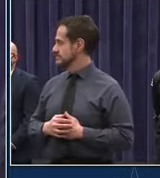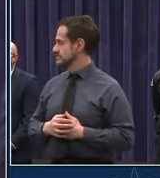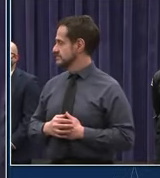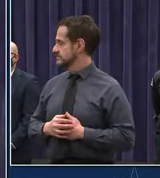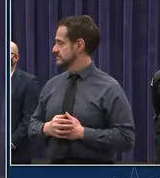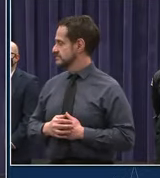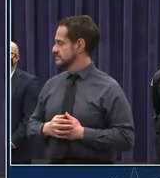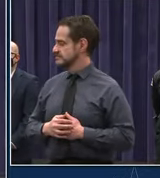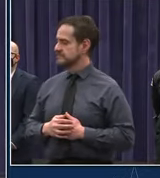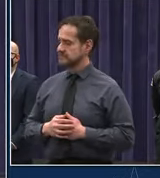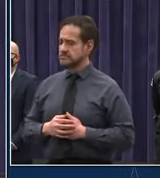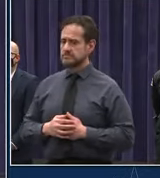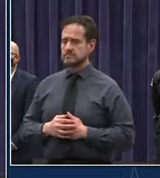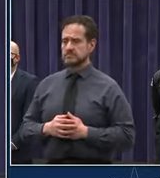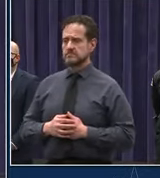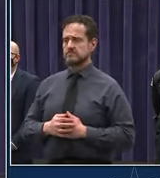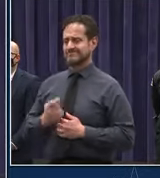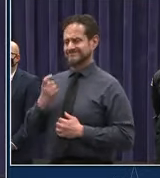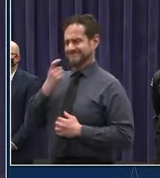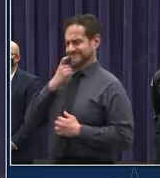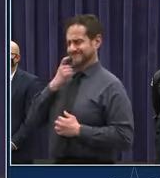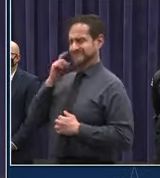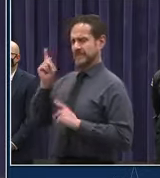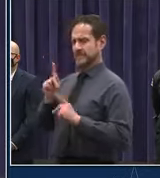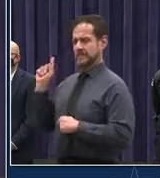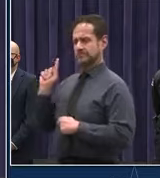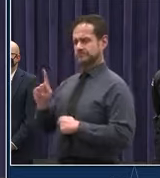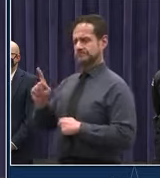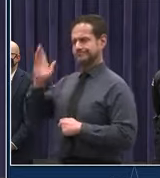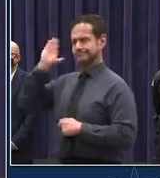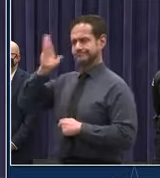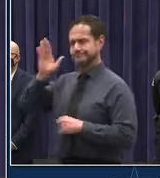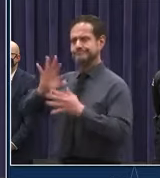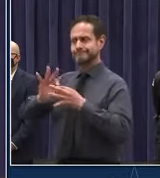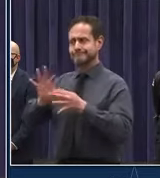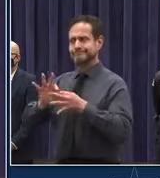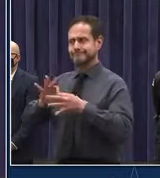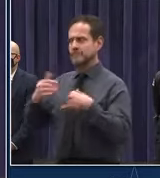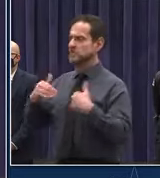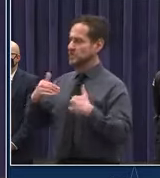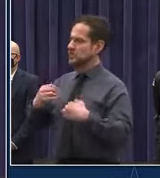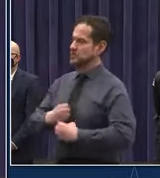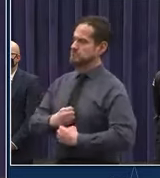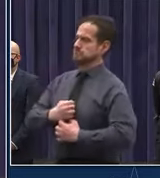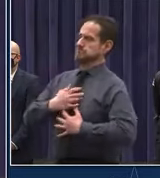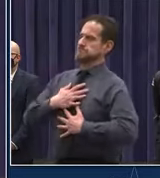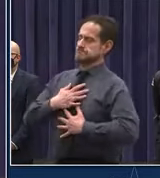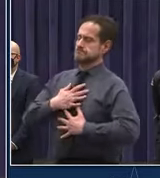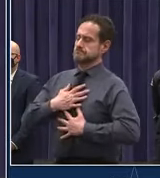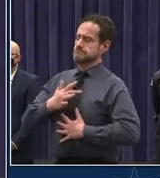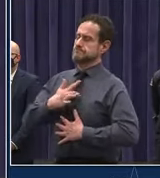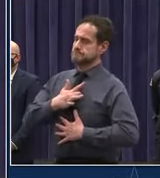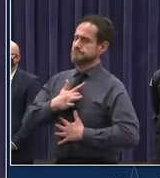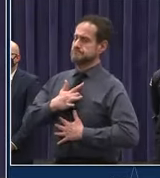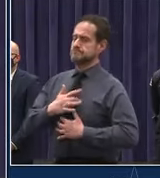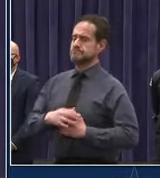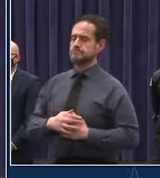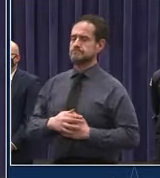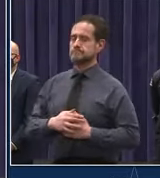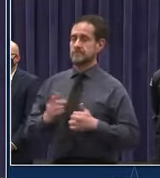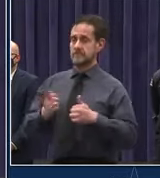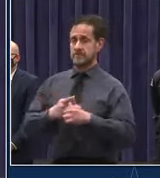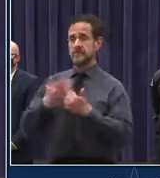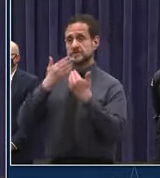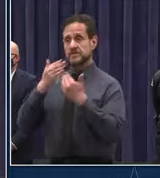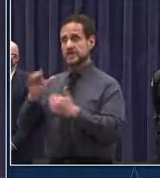A lot of powerful statements this afternoon. I want to first thank the